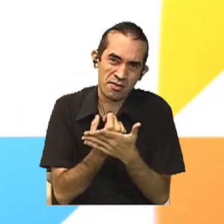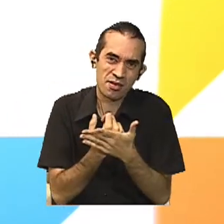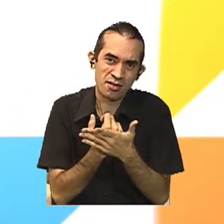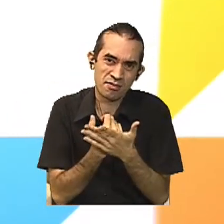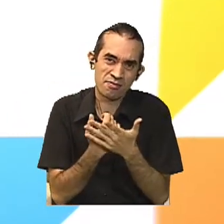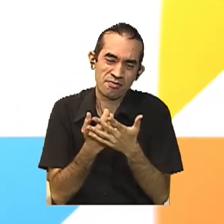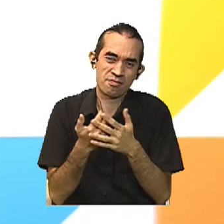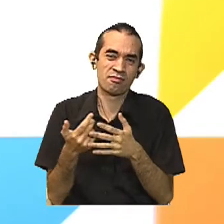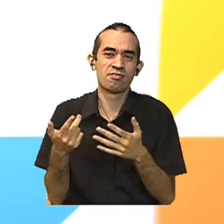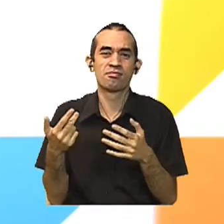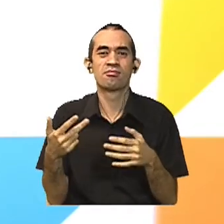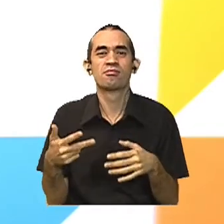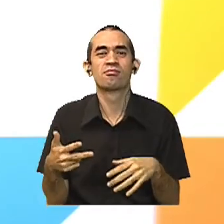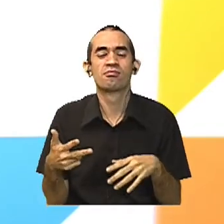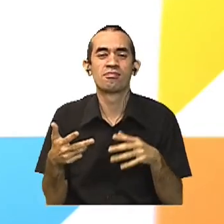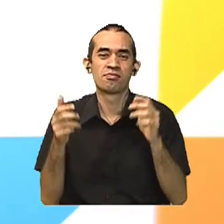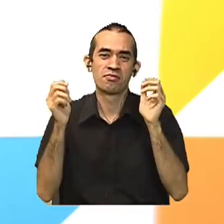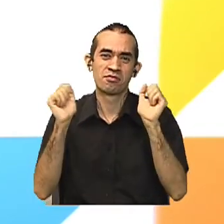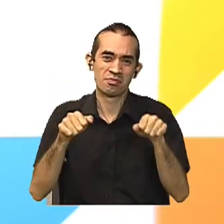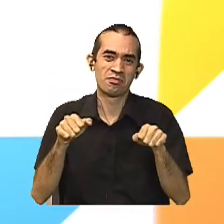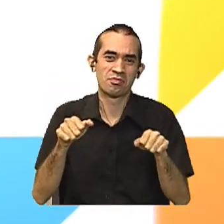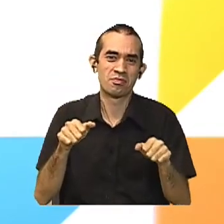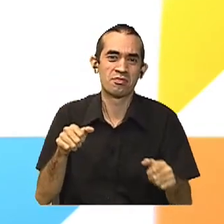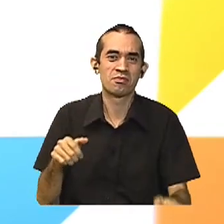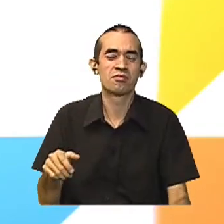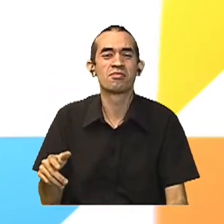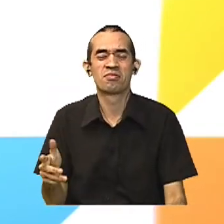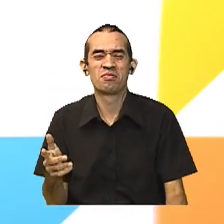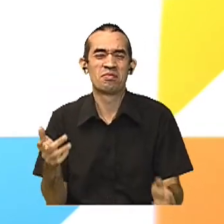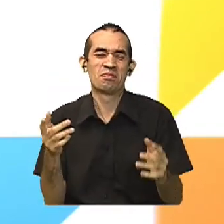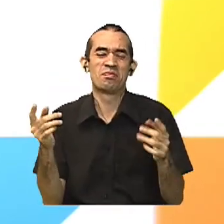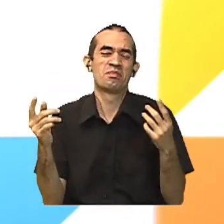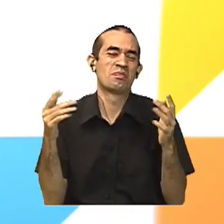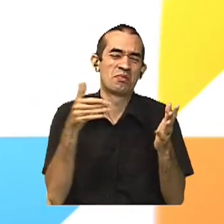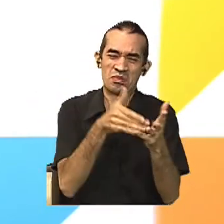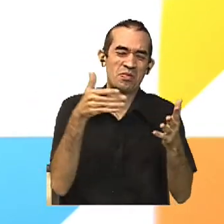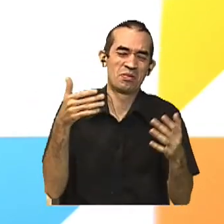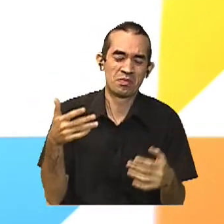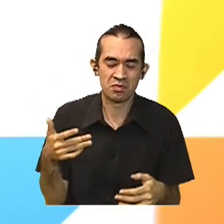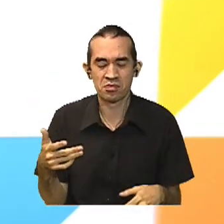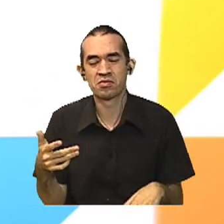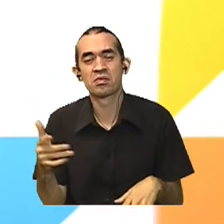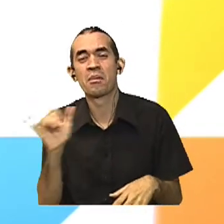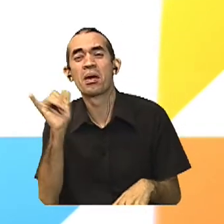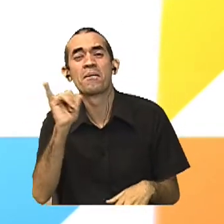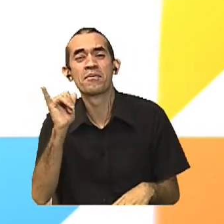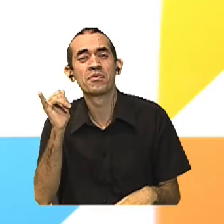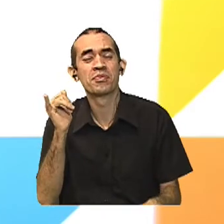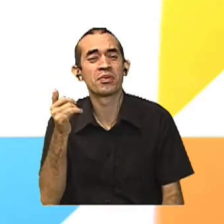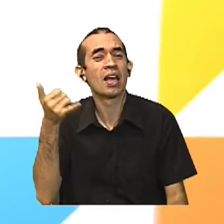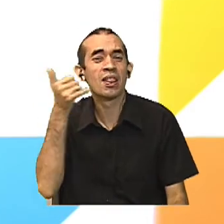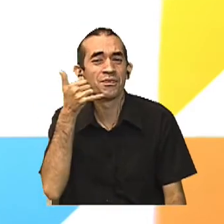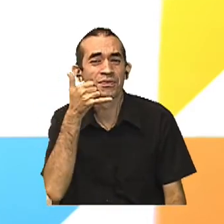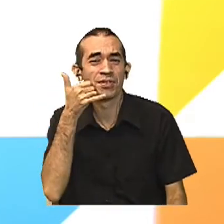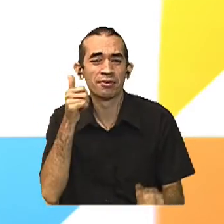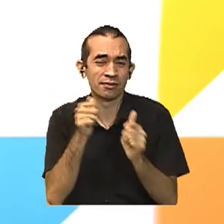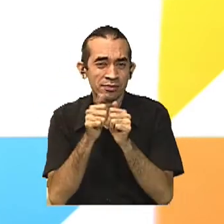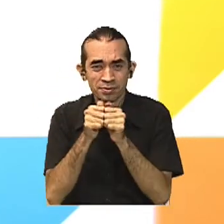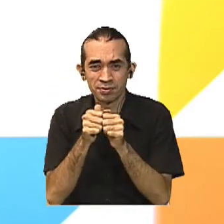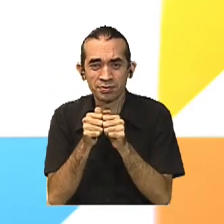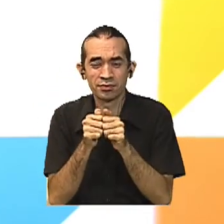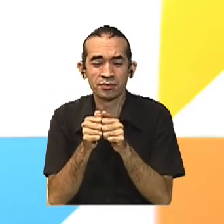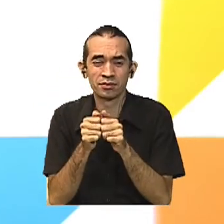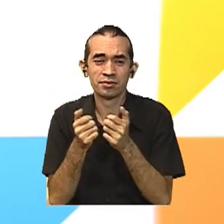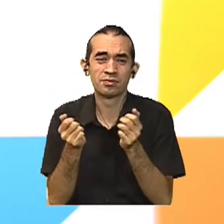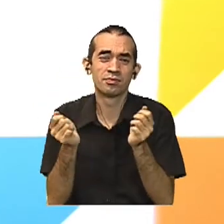students can cheat on exams, and cell phones can